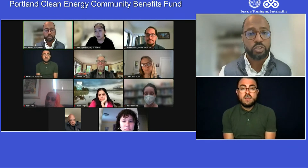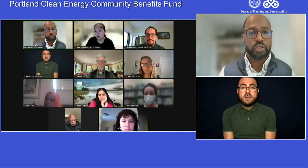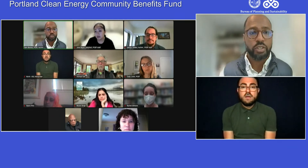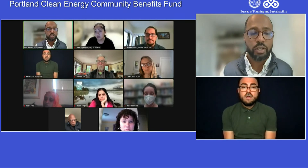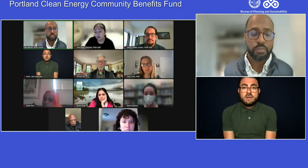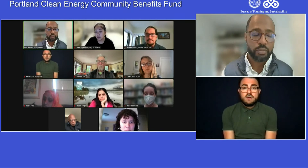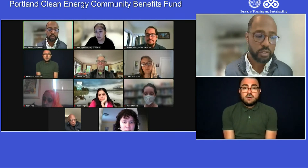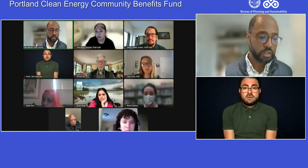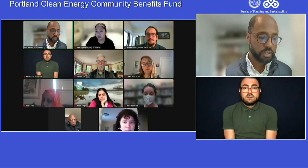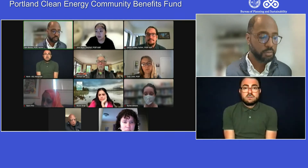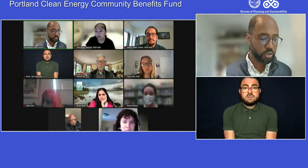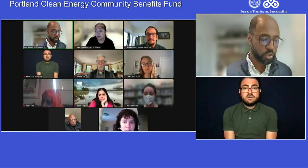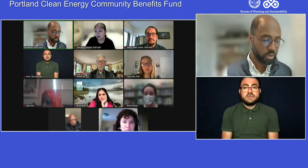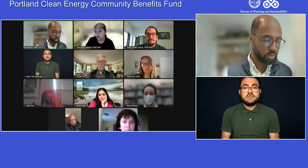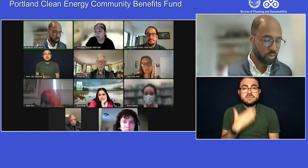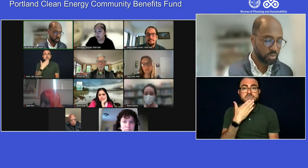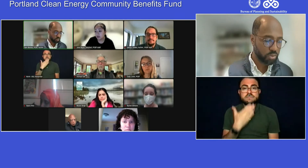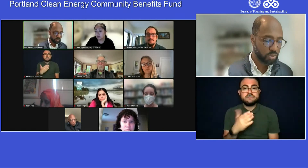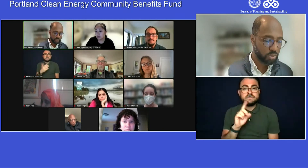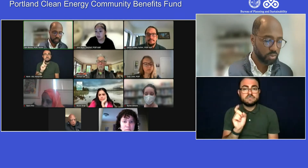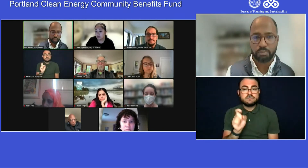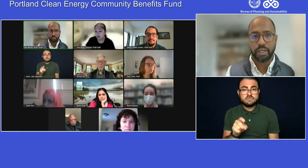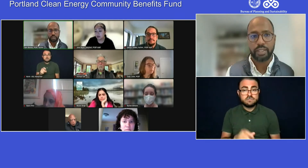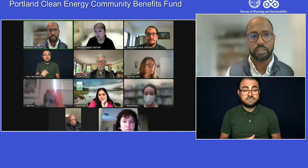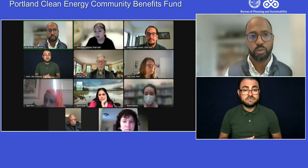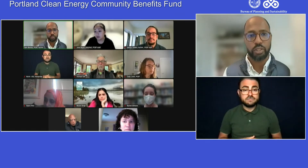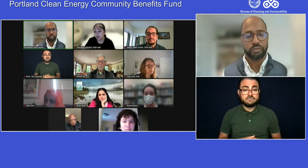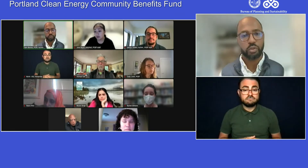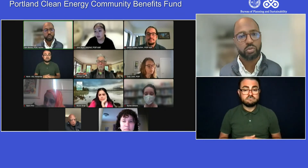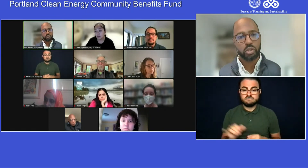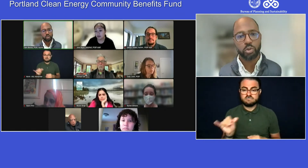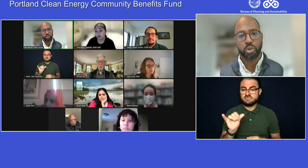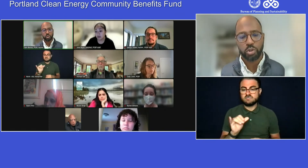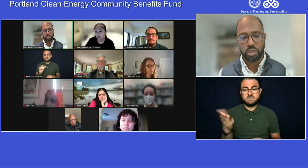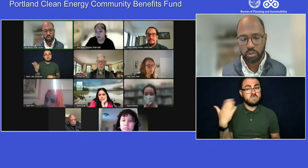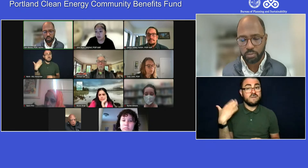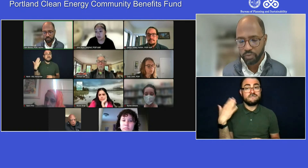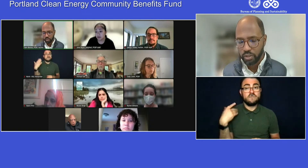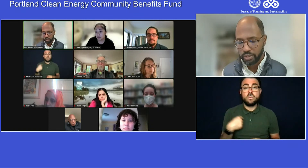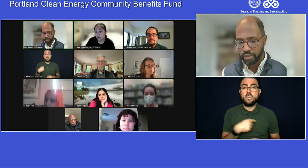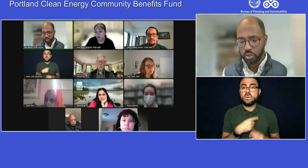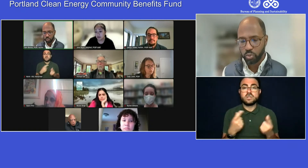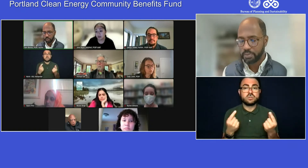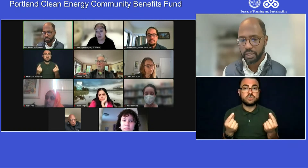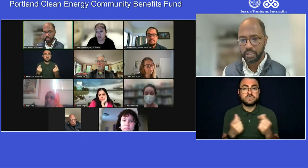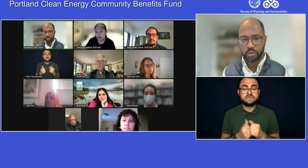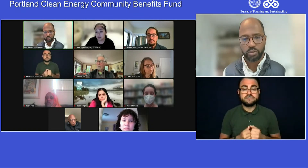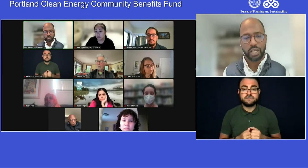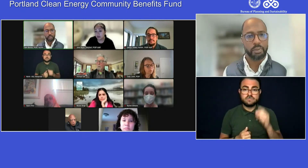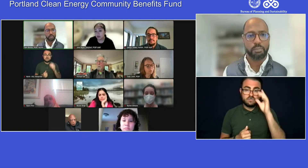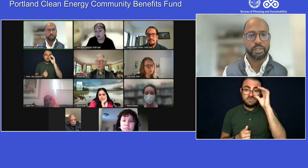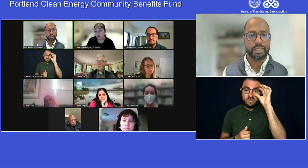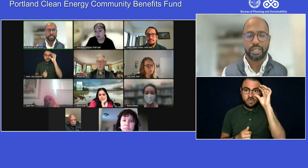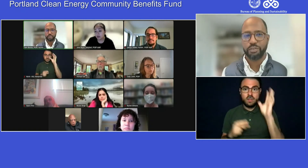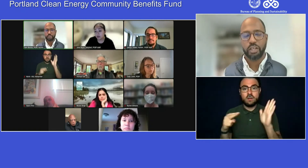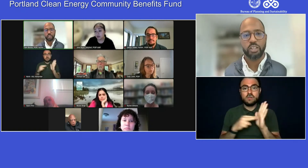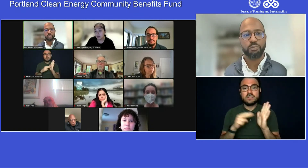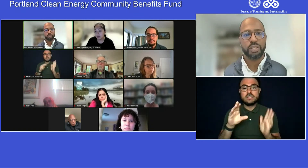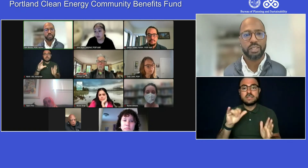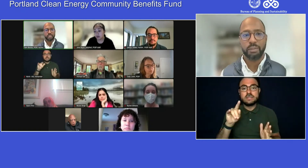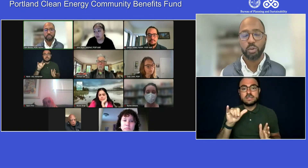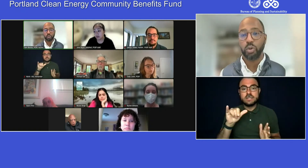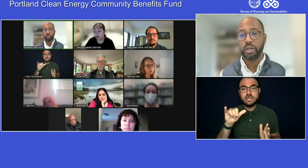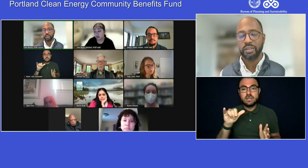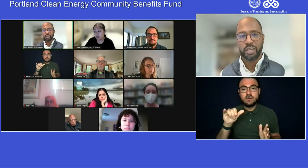This is a good question. Similar to what we've done in the past, where if you go to the city's website and you type in